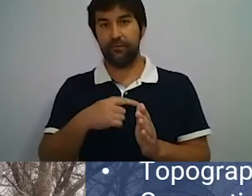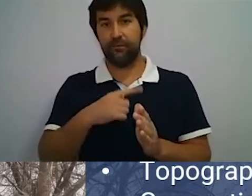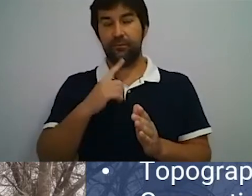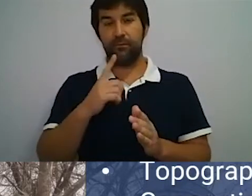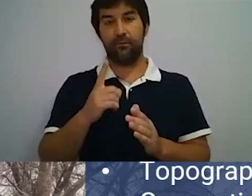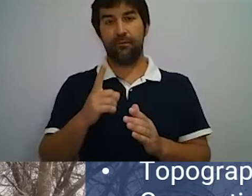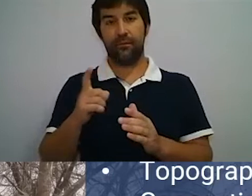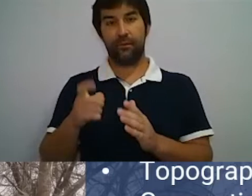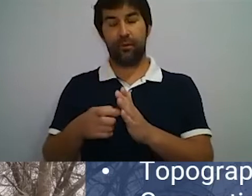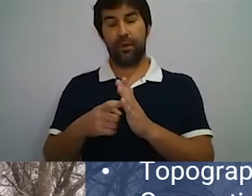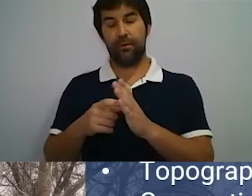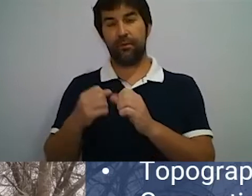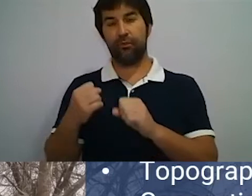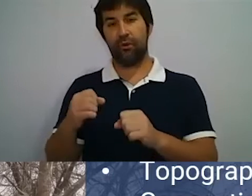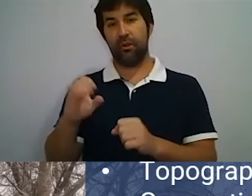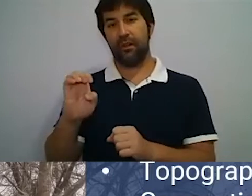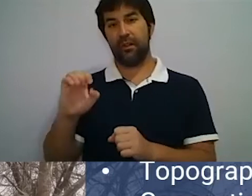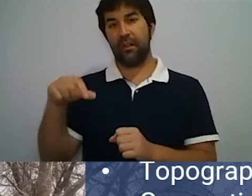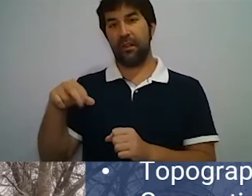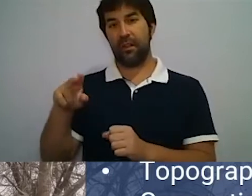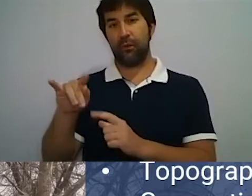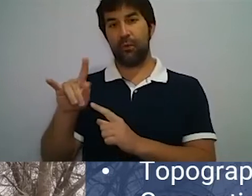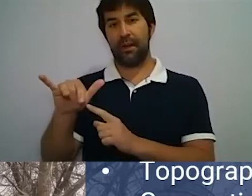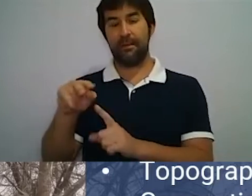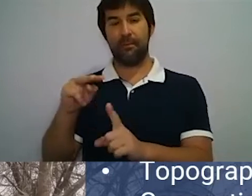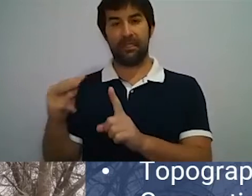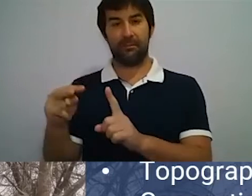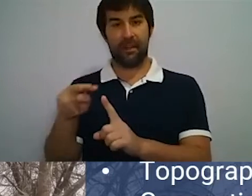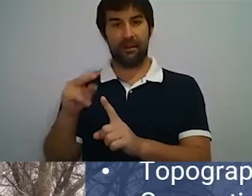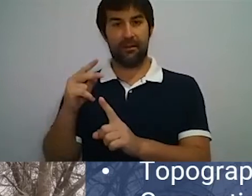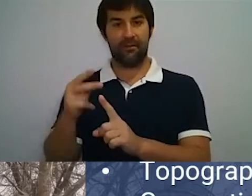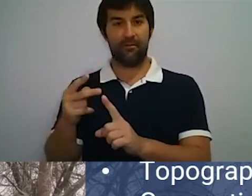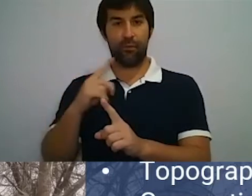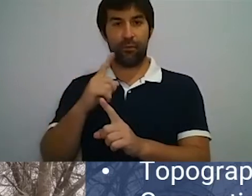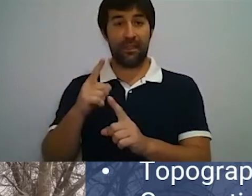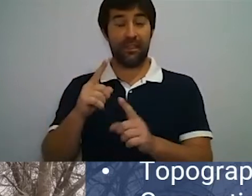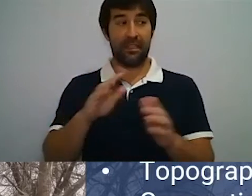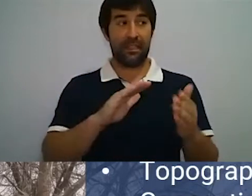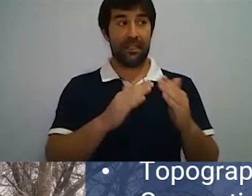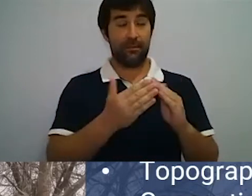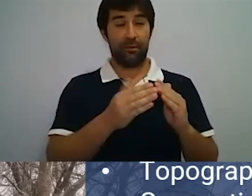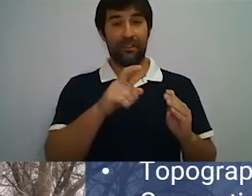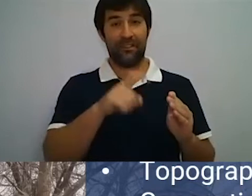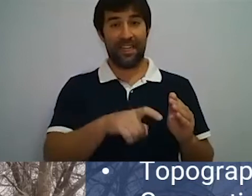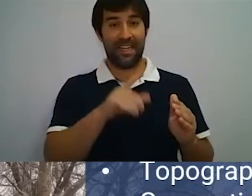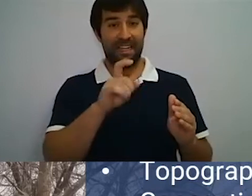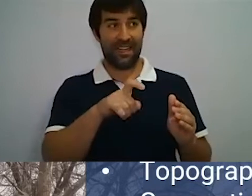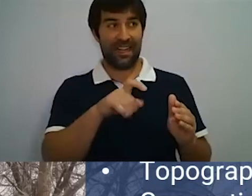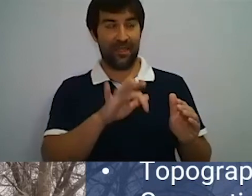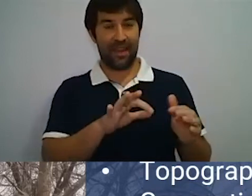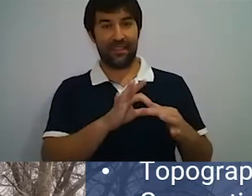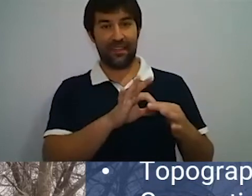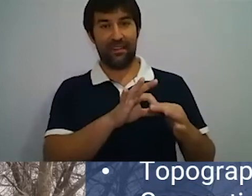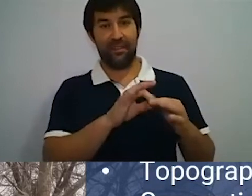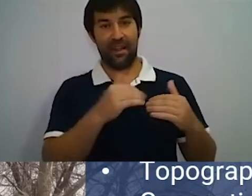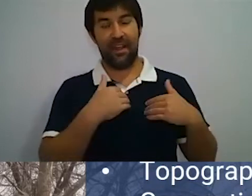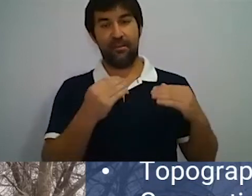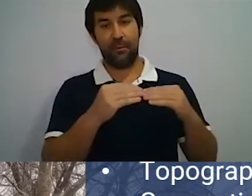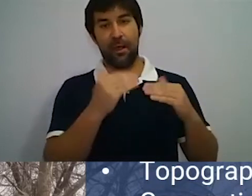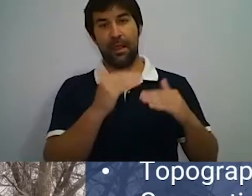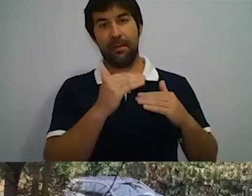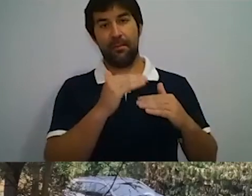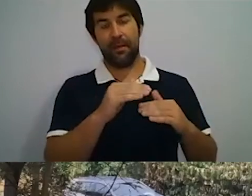of Pittsburgh through the management, design, improvement, and operation of the public rights of way. So we